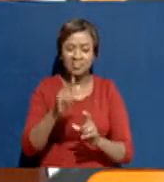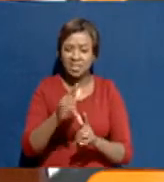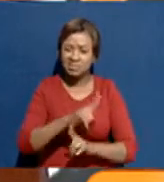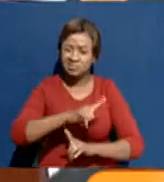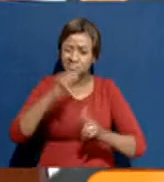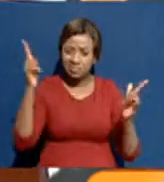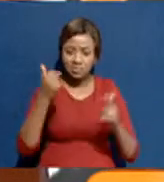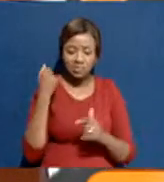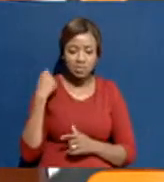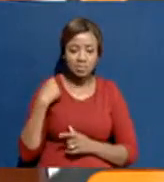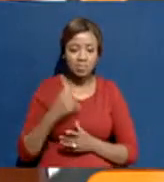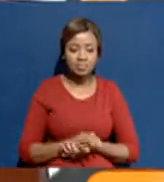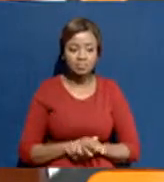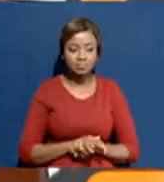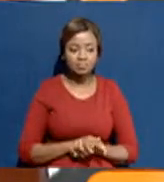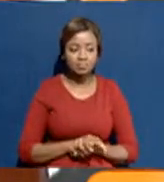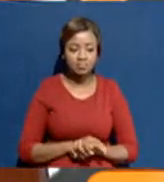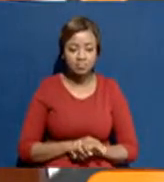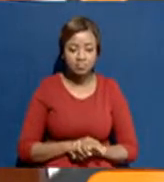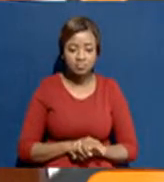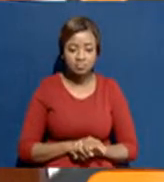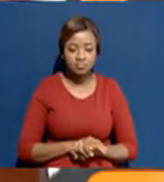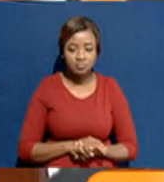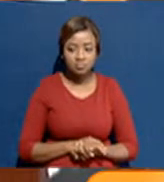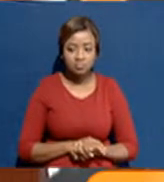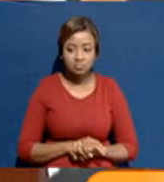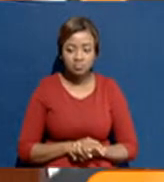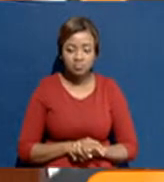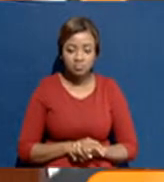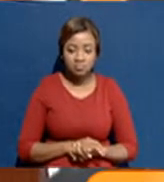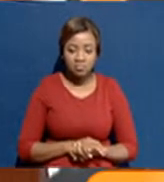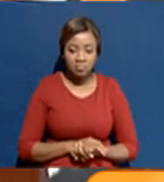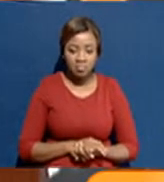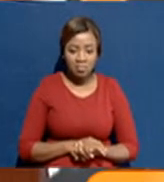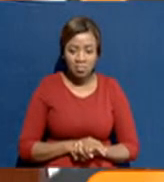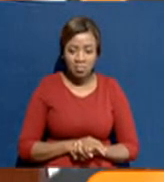And of course, for the election for president,